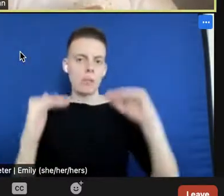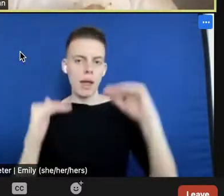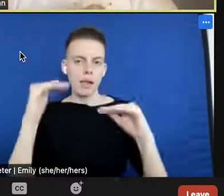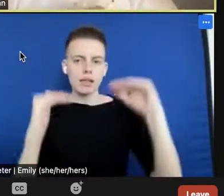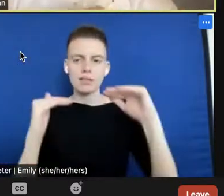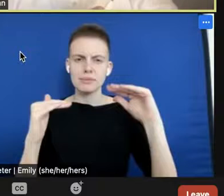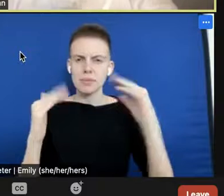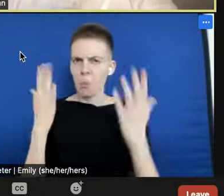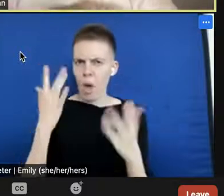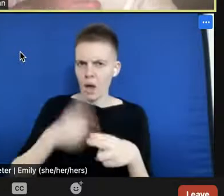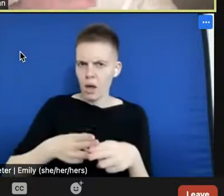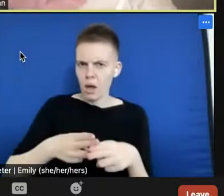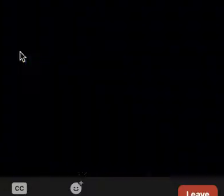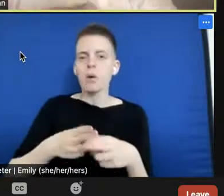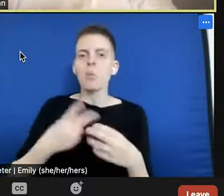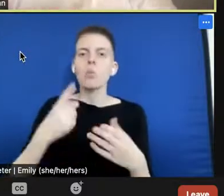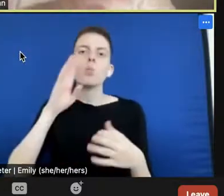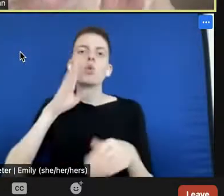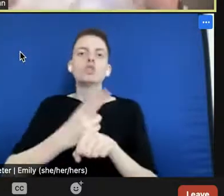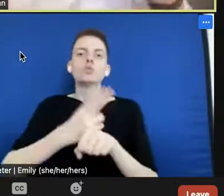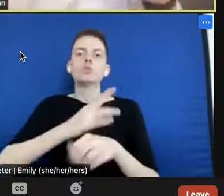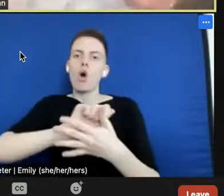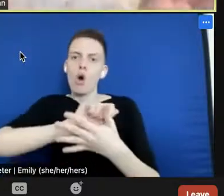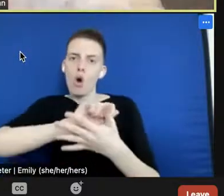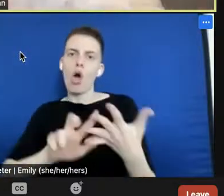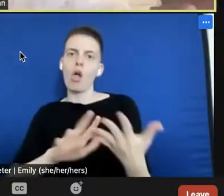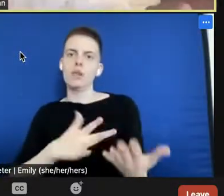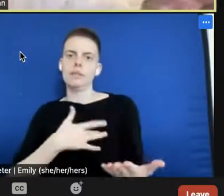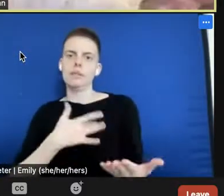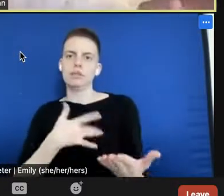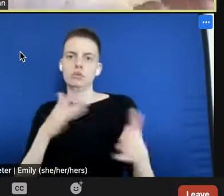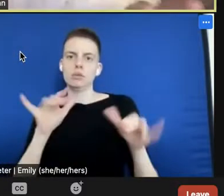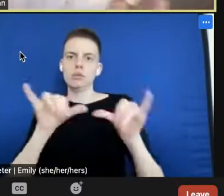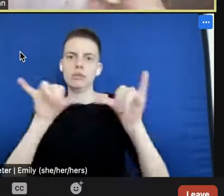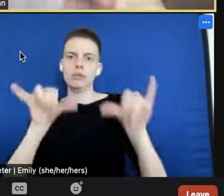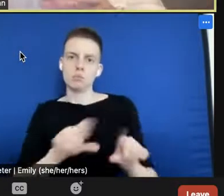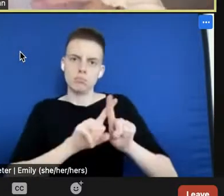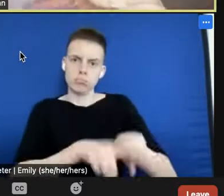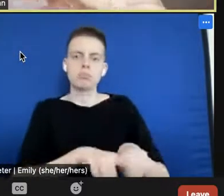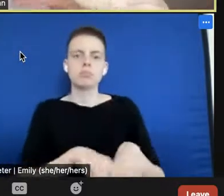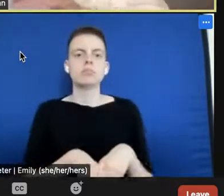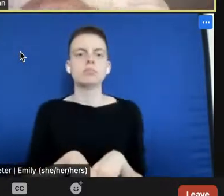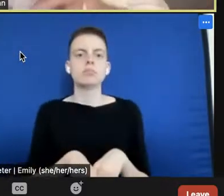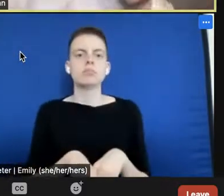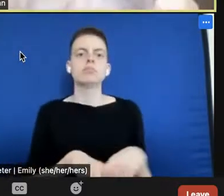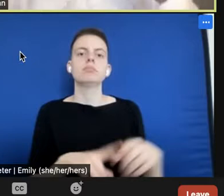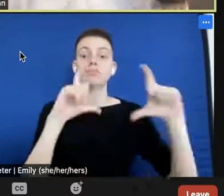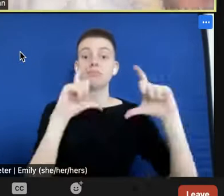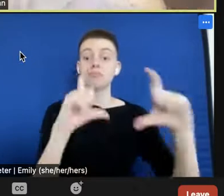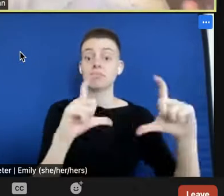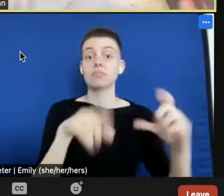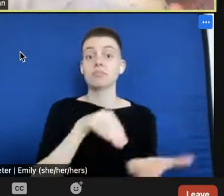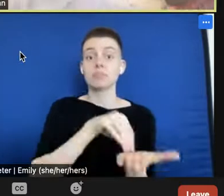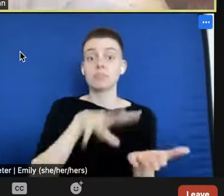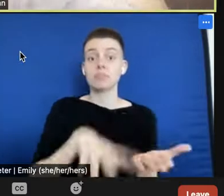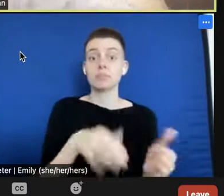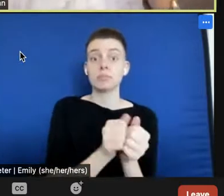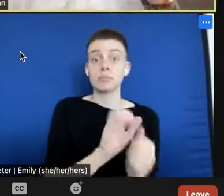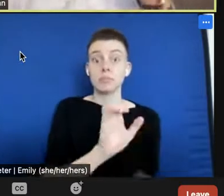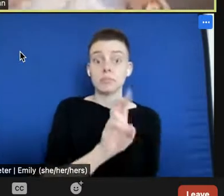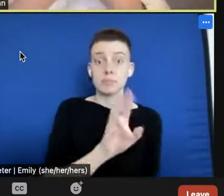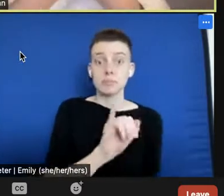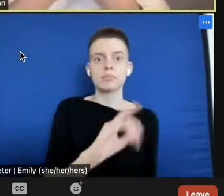And so this just shows you the difference between the approach for kids with CVI, the approach for kids